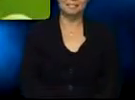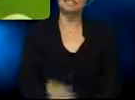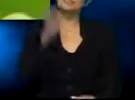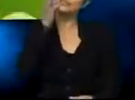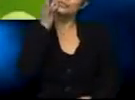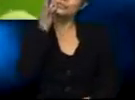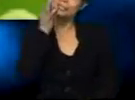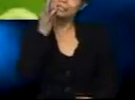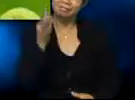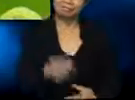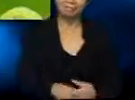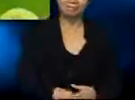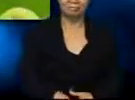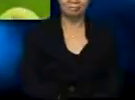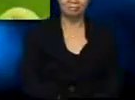fruits,